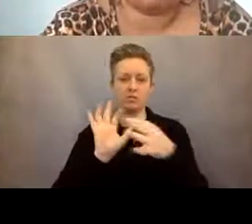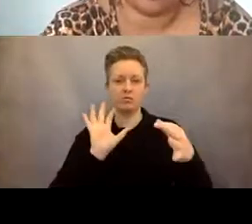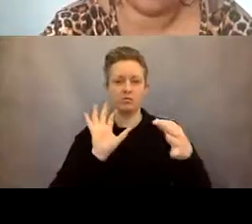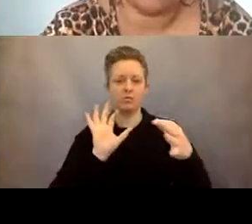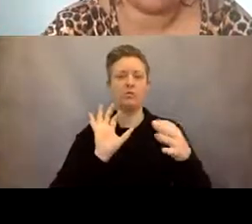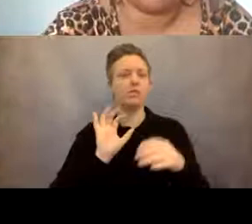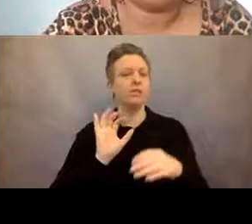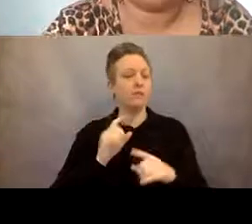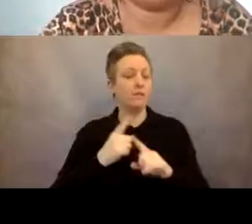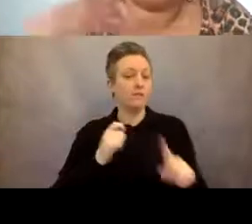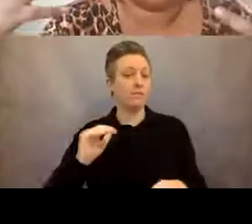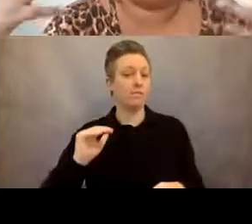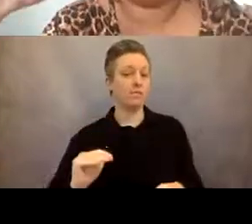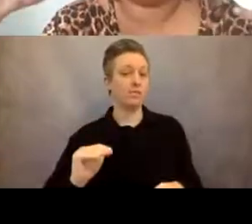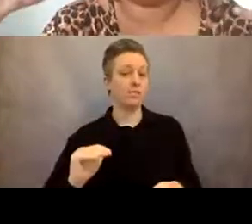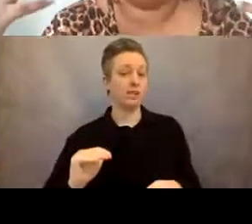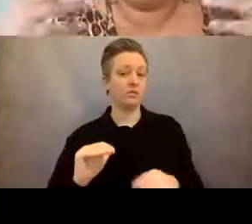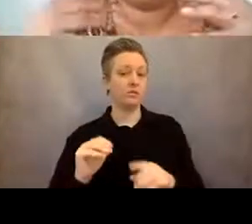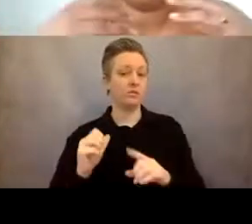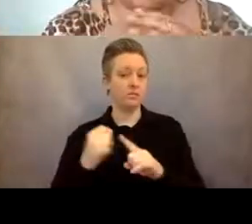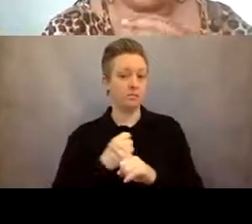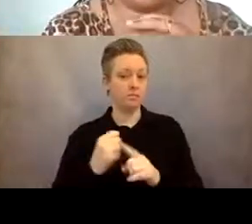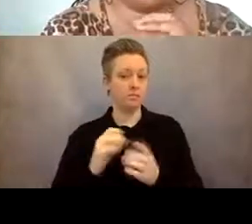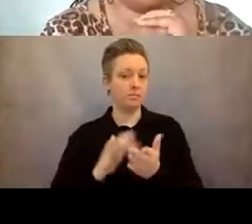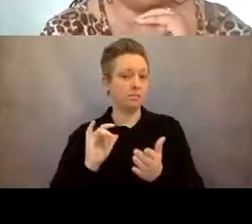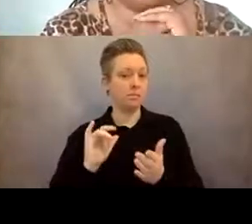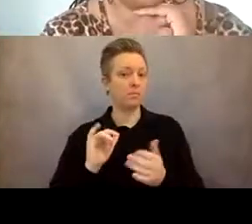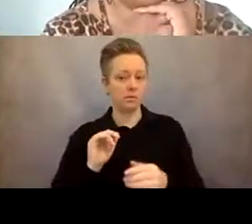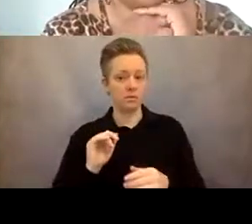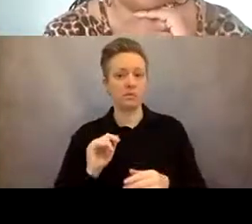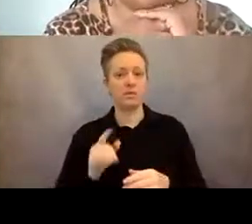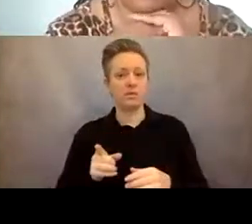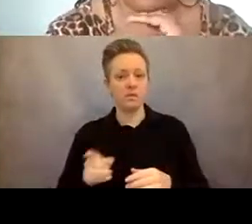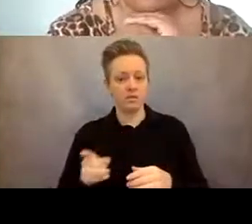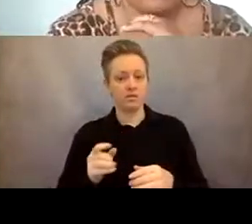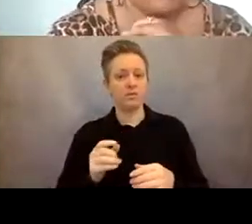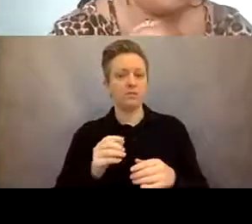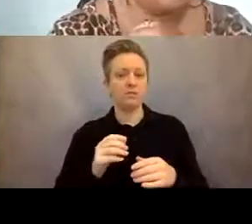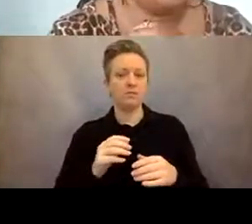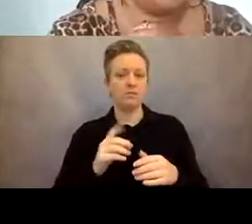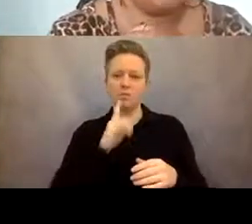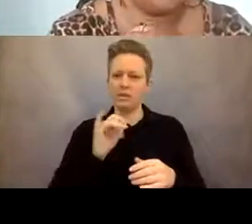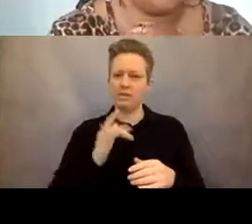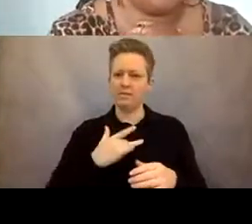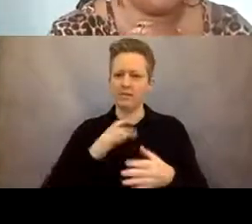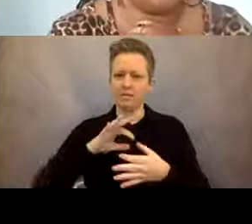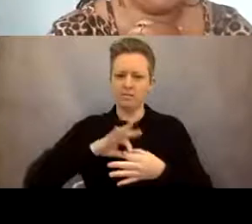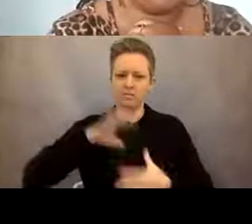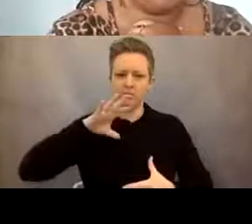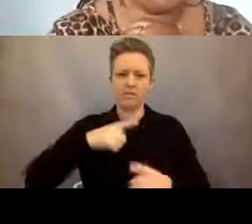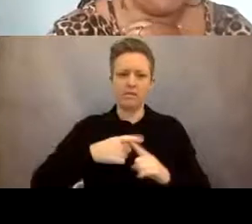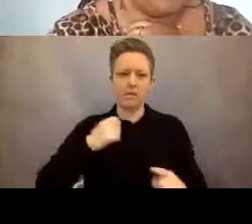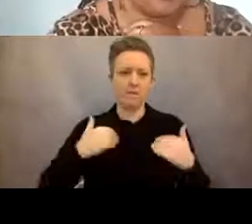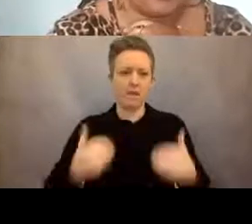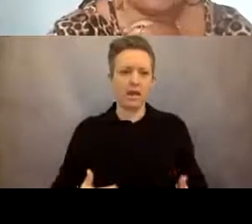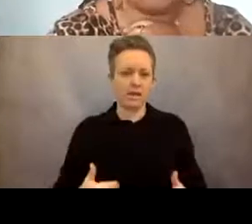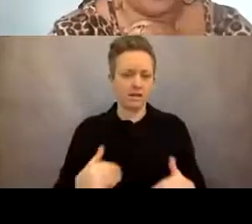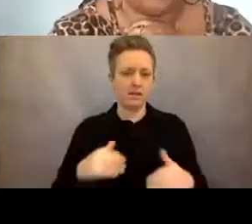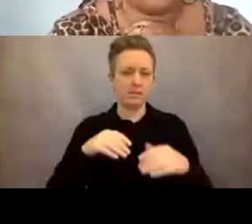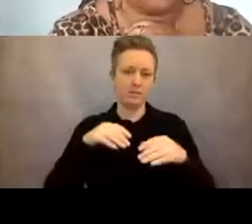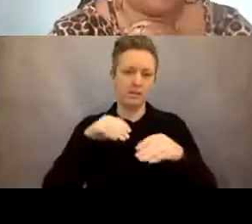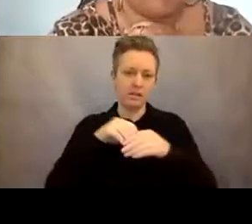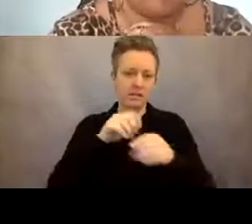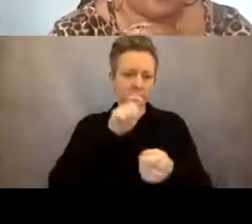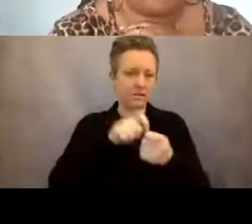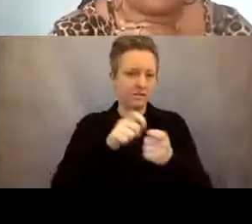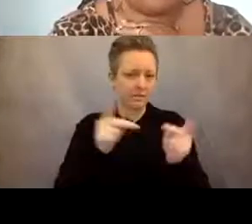connected to their bodies or they feel sort of removed from their body in certain spaces. Substance abuse or use as